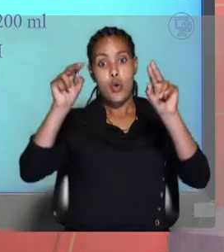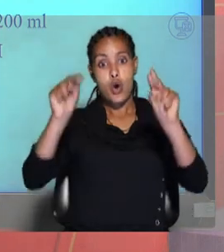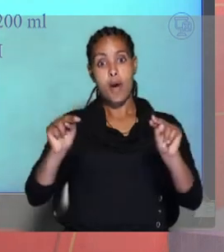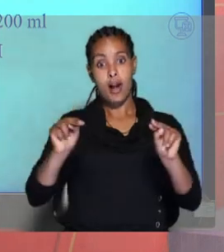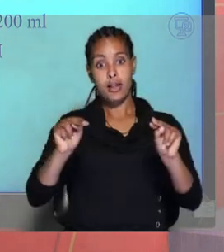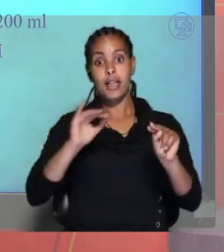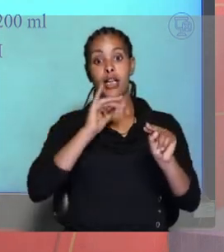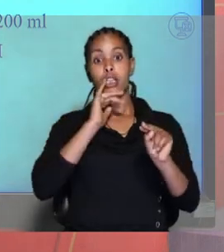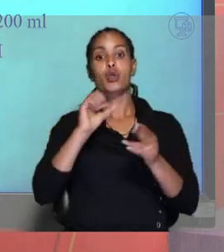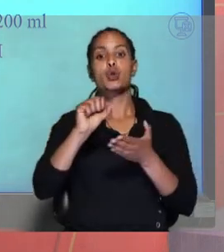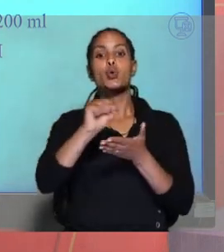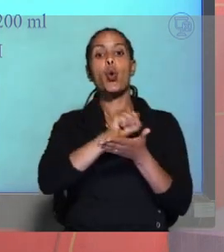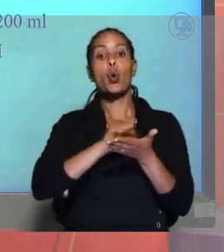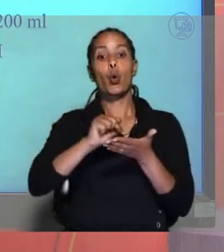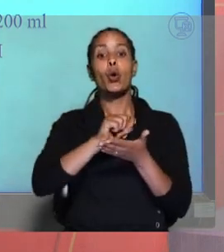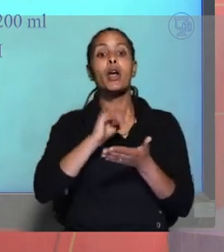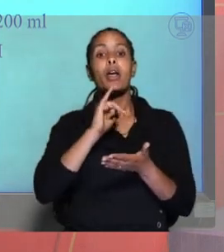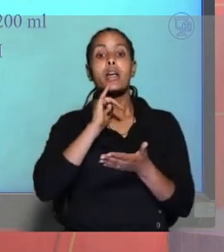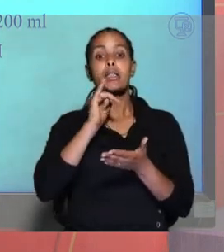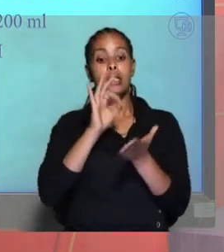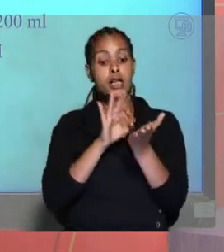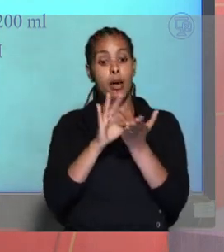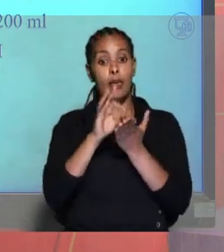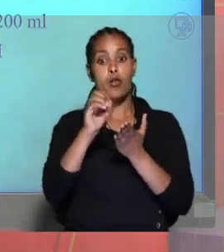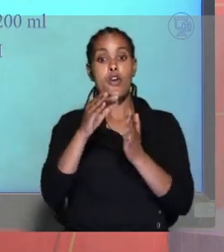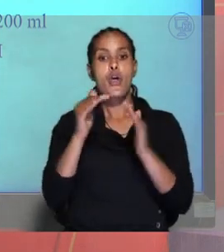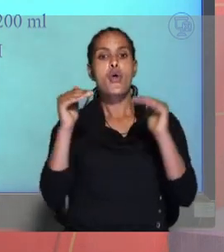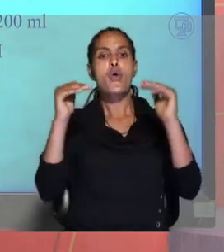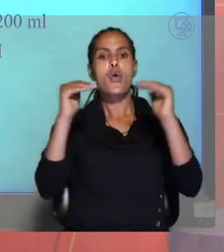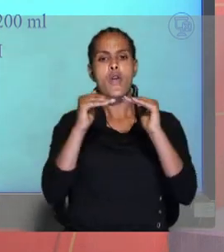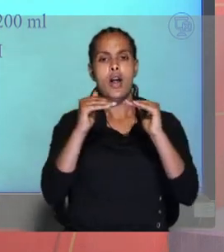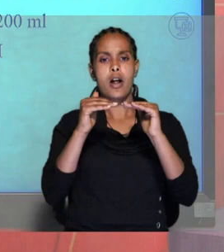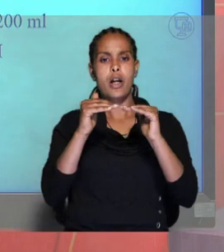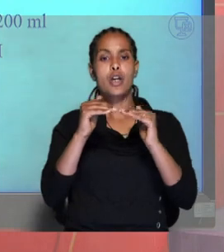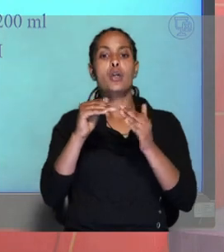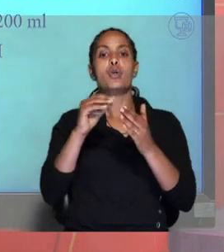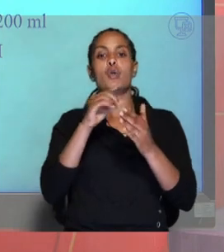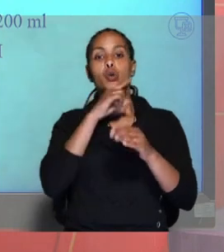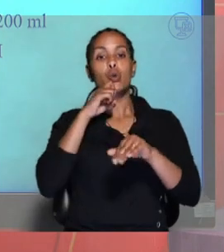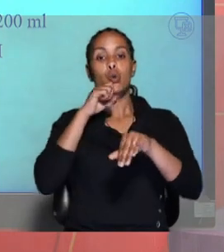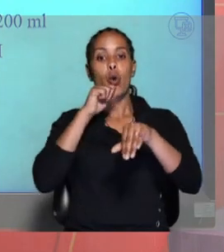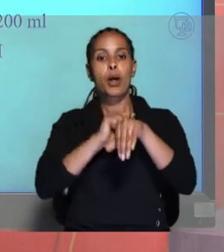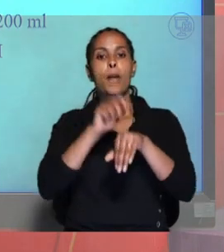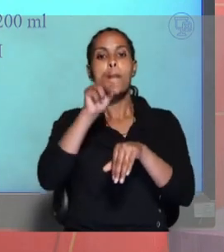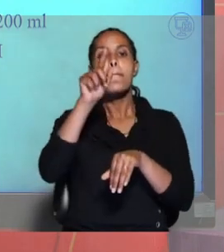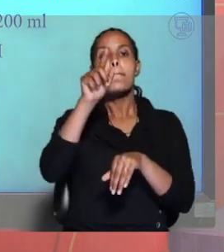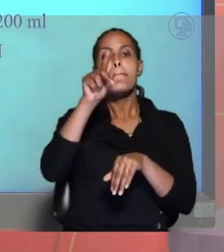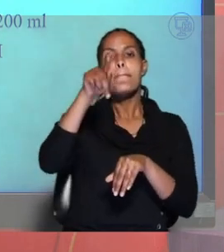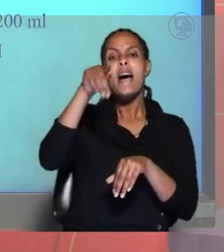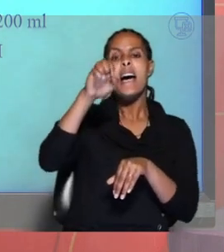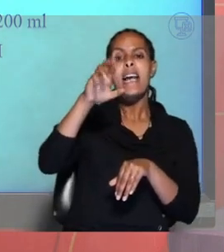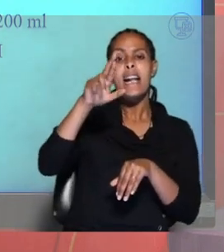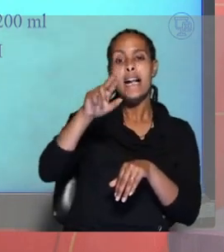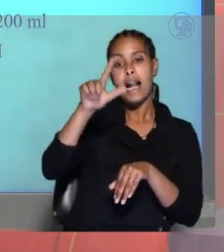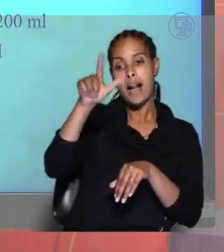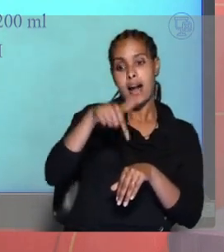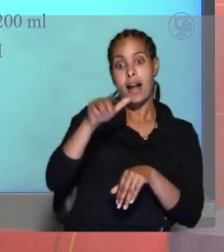Normality of the solution is number of equivalent of solids per liter of